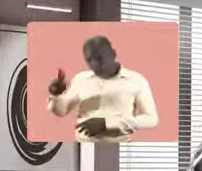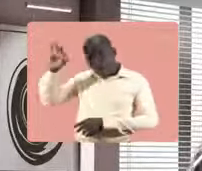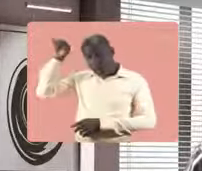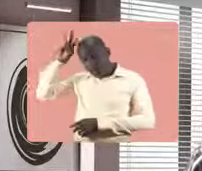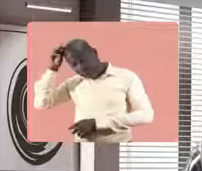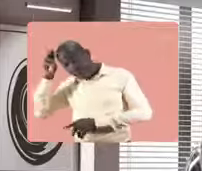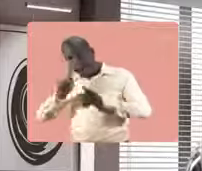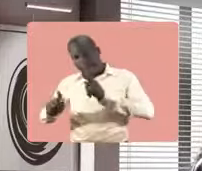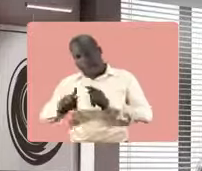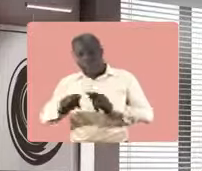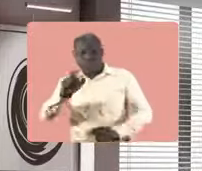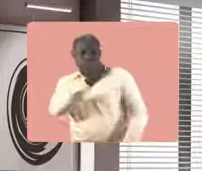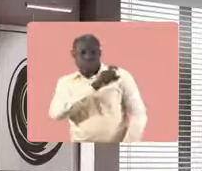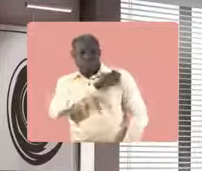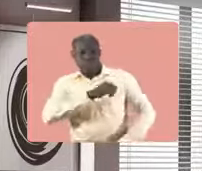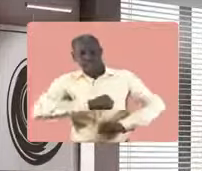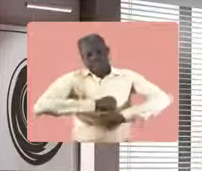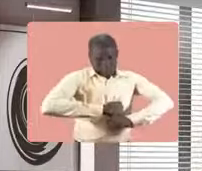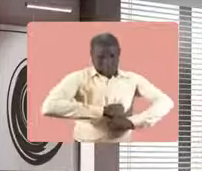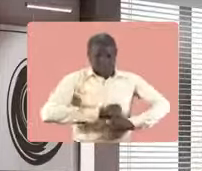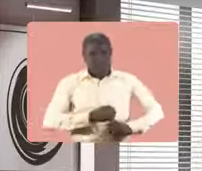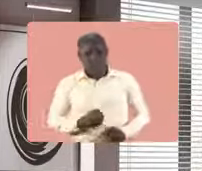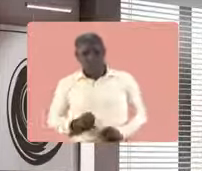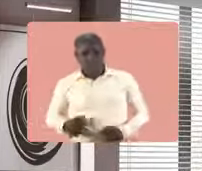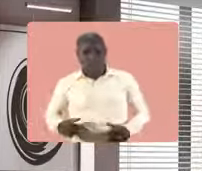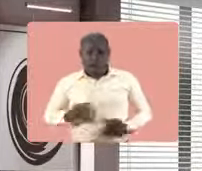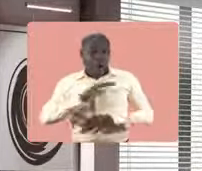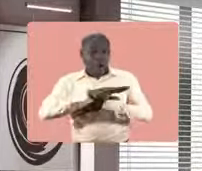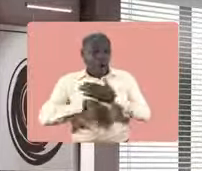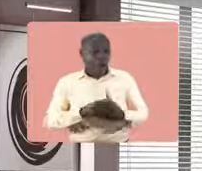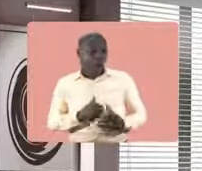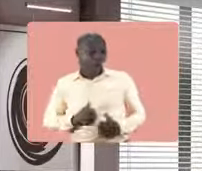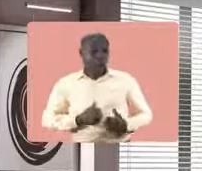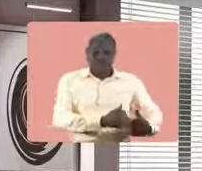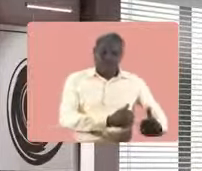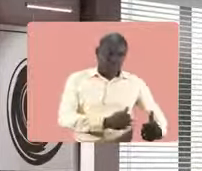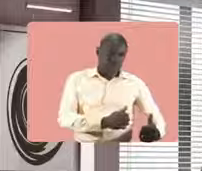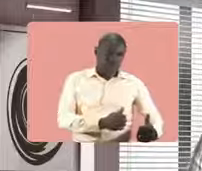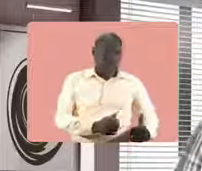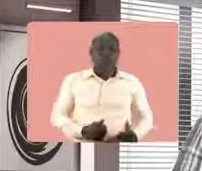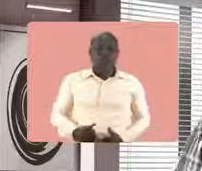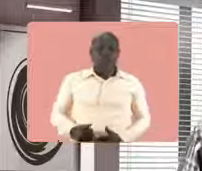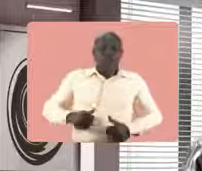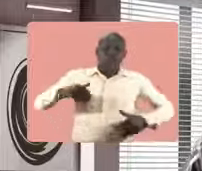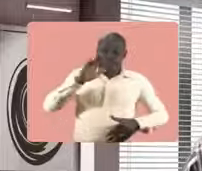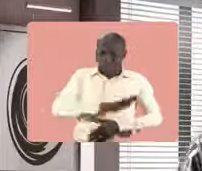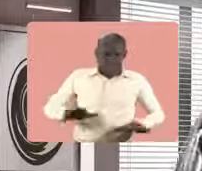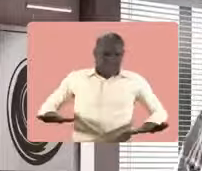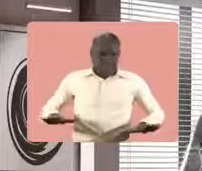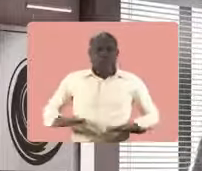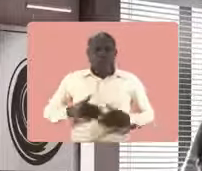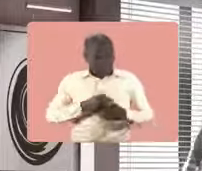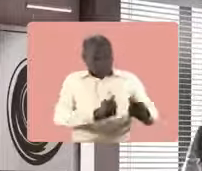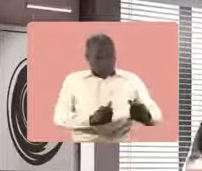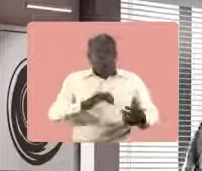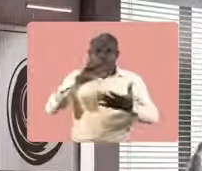chi. Mi kasai na ne baba no odi na chi. Obehwa na ne baba ema no odi na chi. Anasa